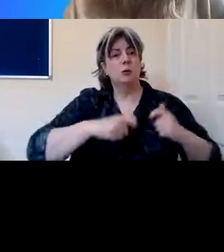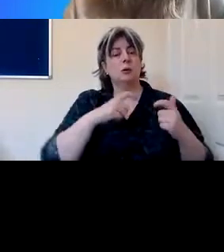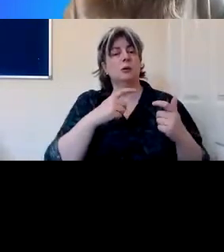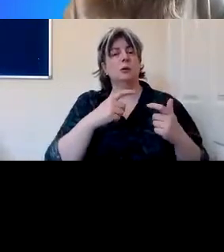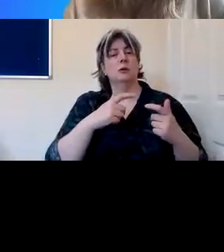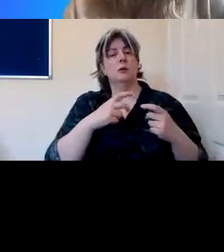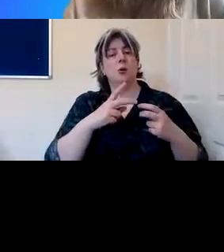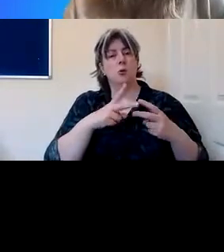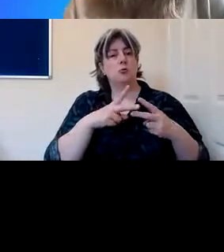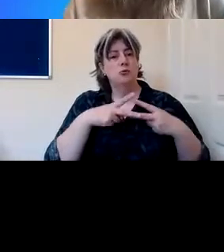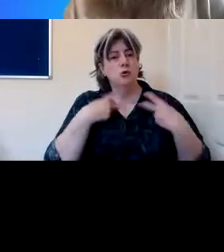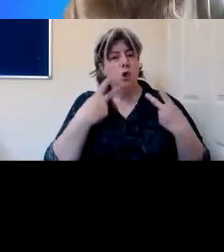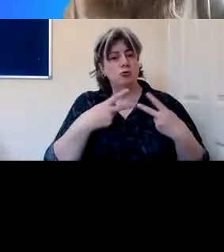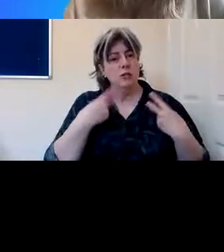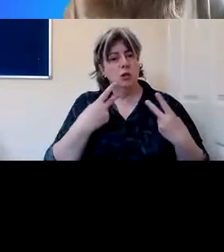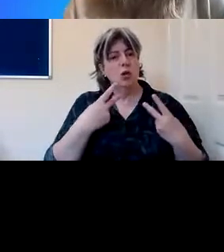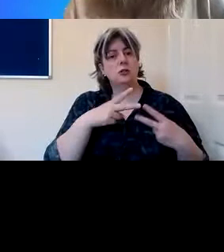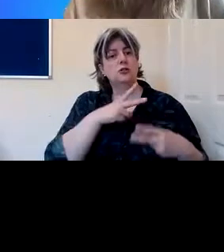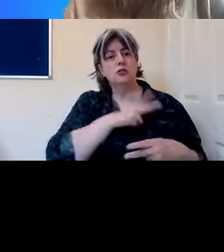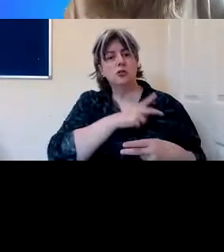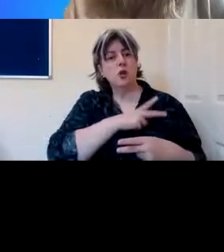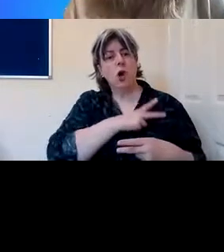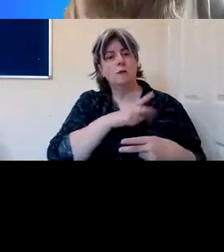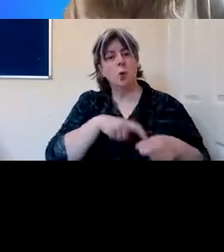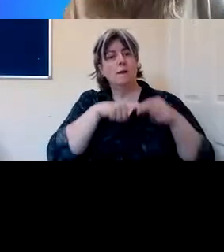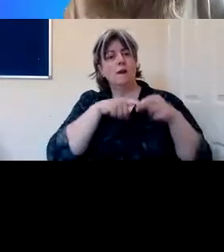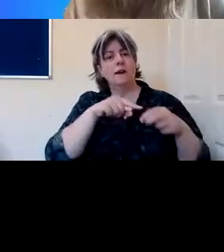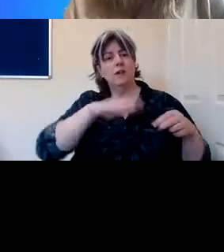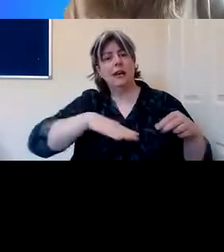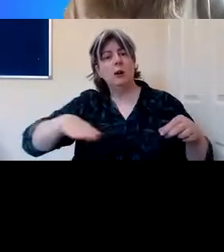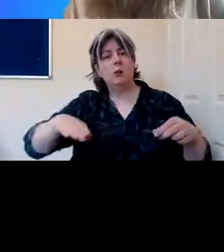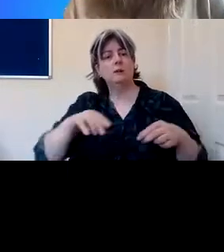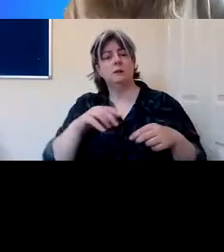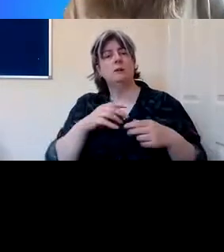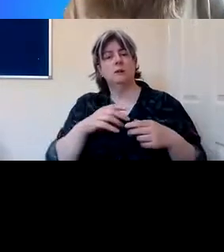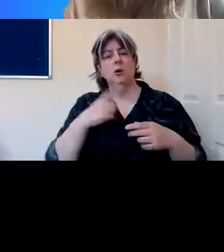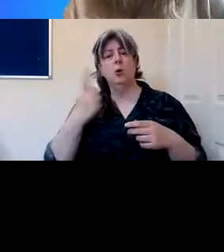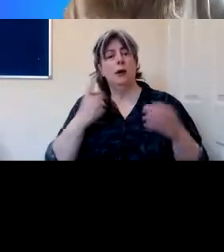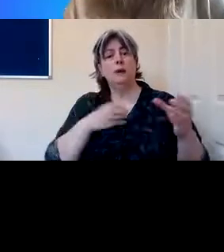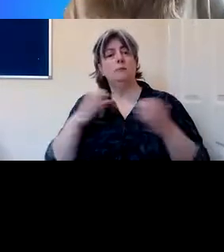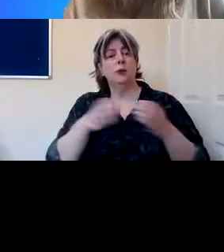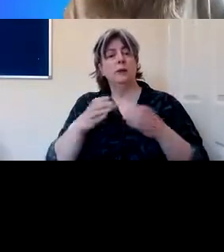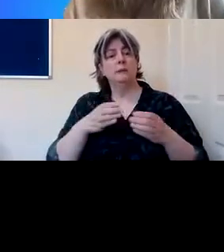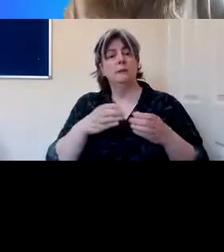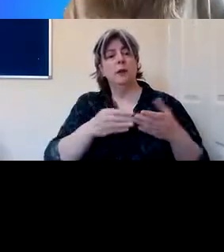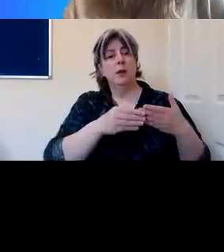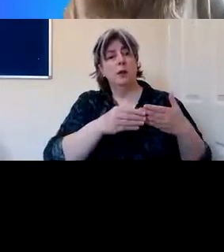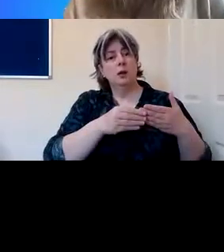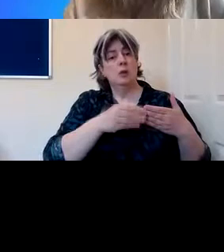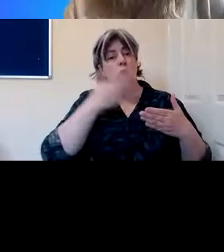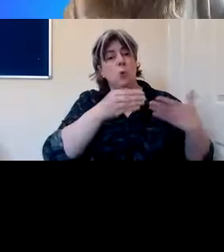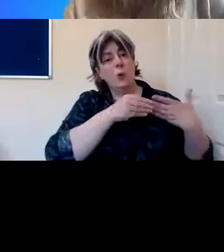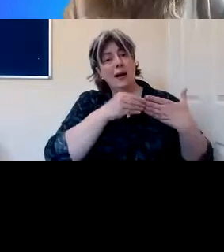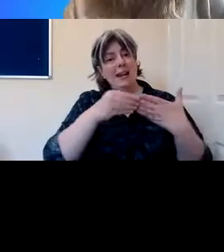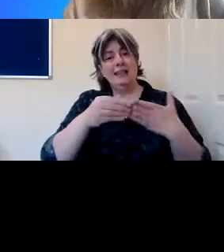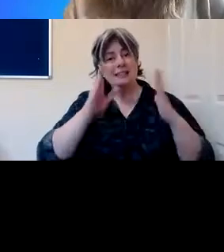staff, qualified staff for little ones, you know, whoever else you bring in, the school leader is still going to have to be the one